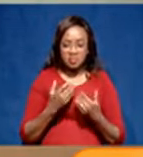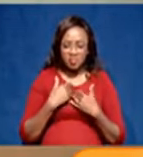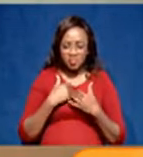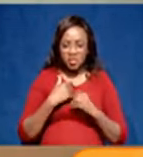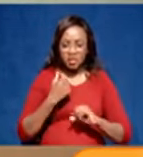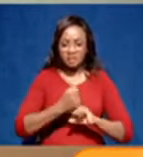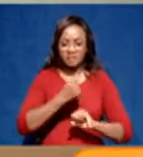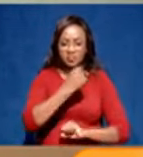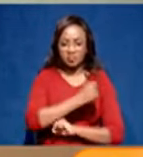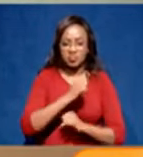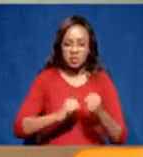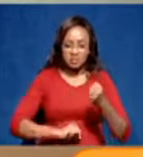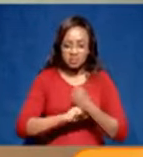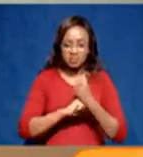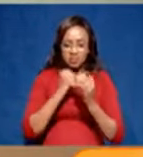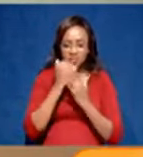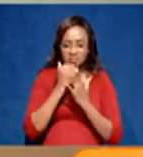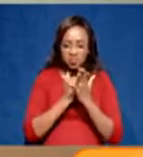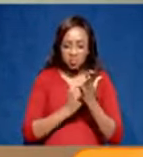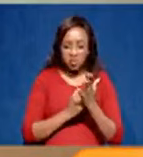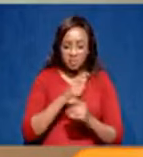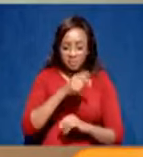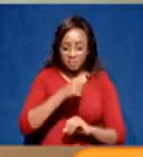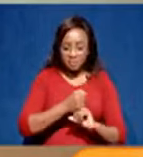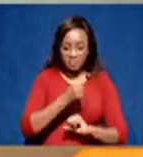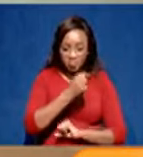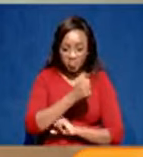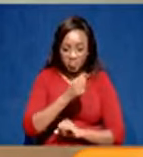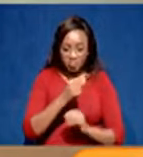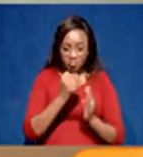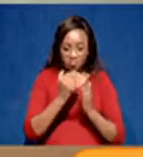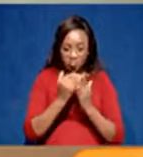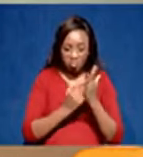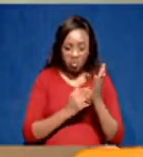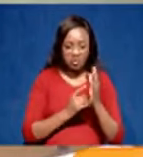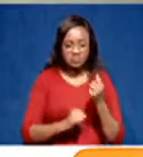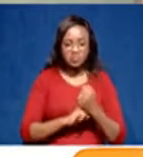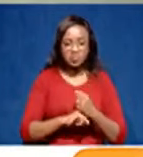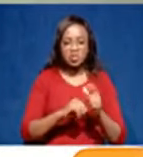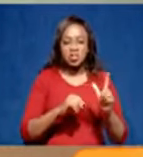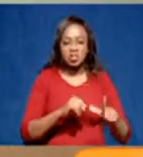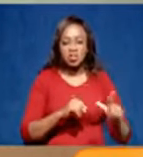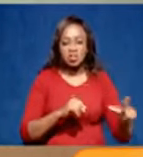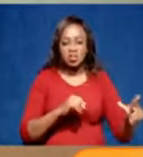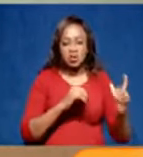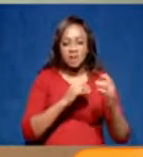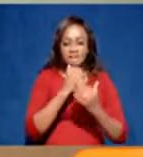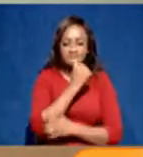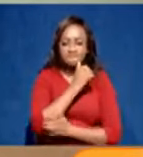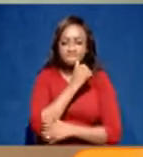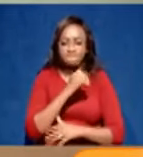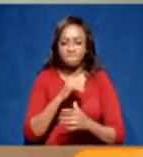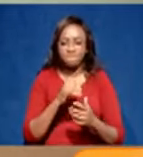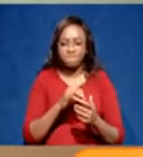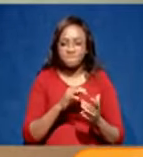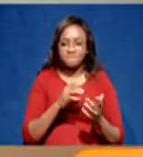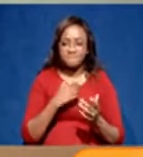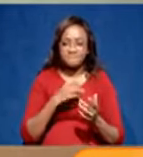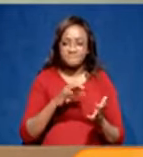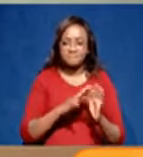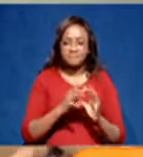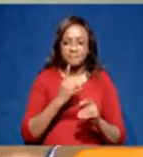programs. And these programs mostly support the low-level facilities. So there's, I think,